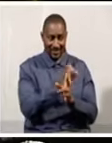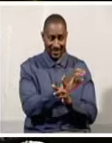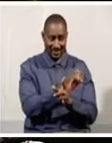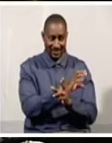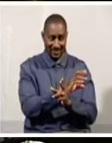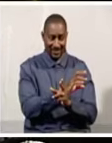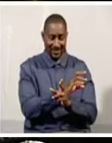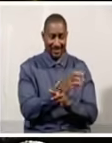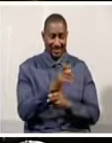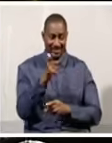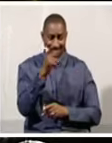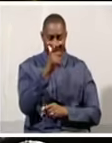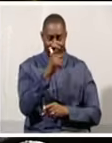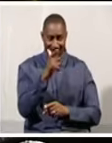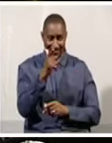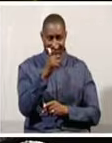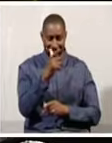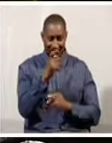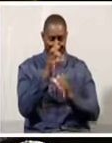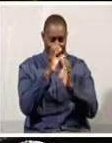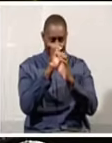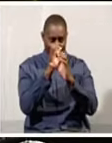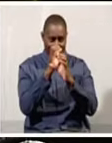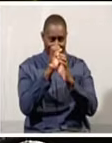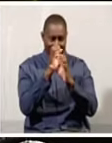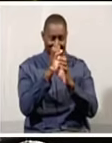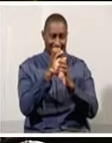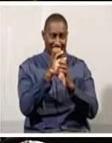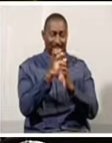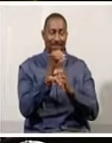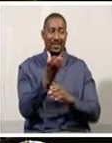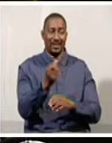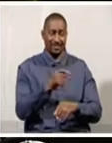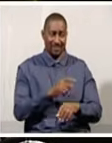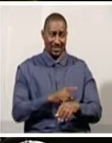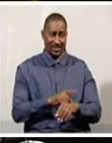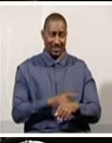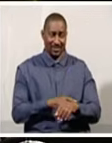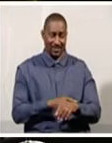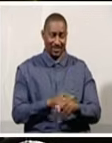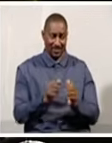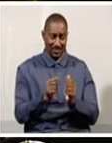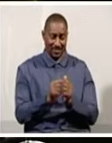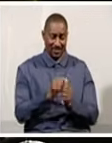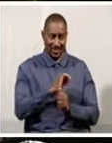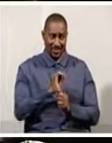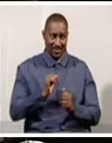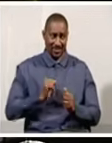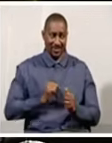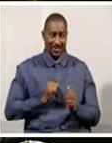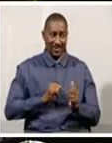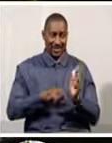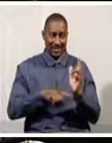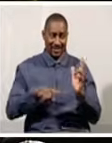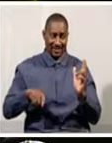journalists, as broadcasters, as people that are in the media, of course, we spend quite a significant amount of time with our national leaders as well, as we develop